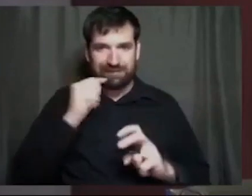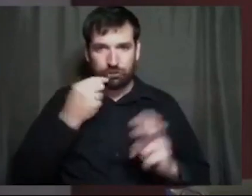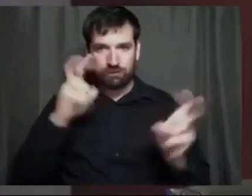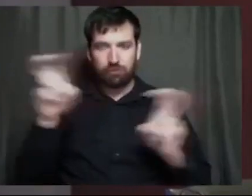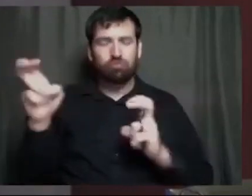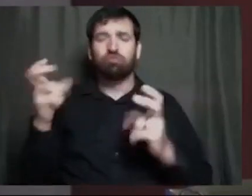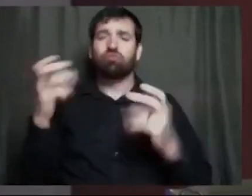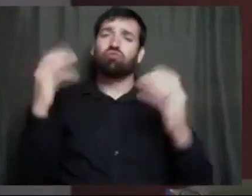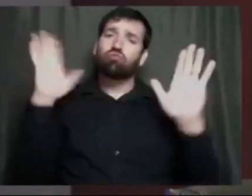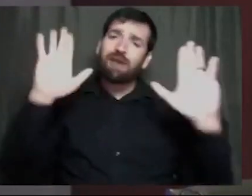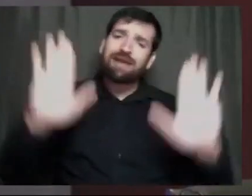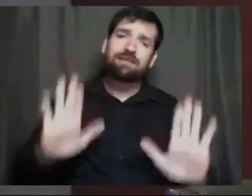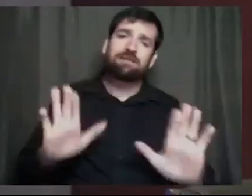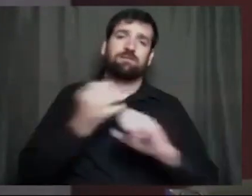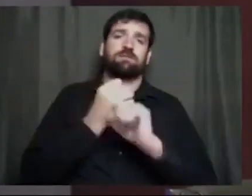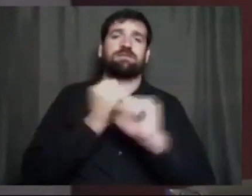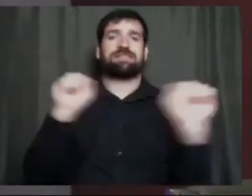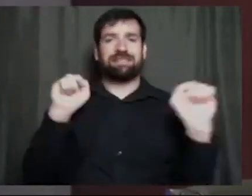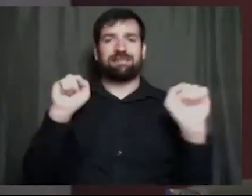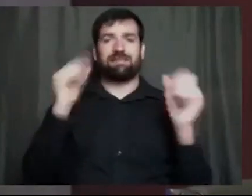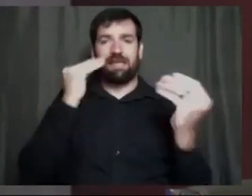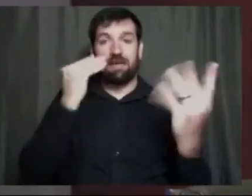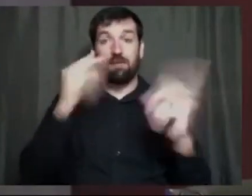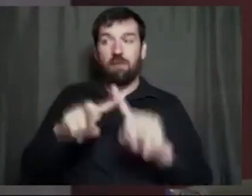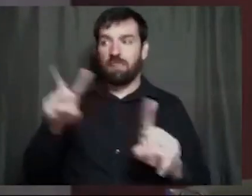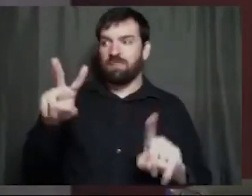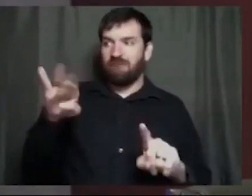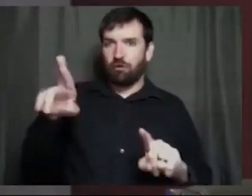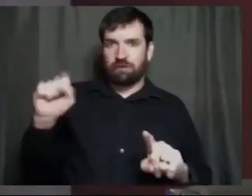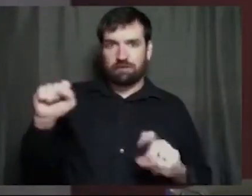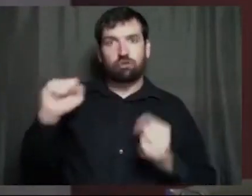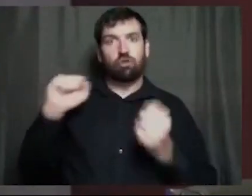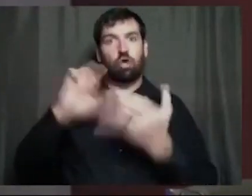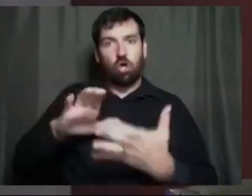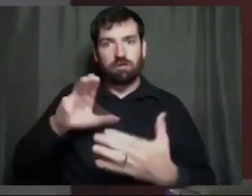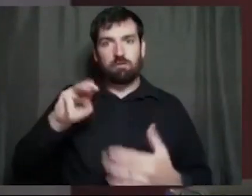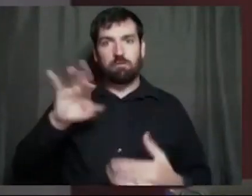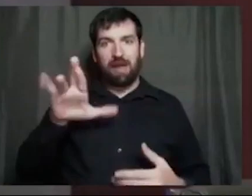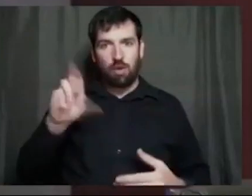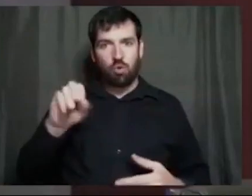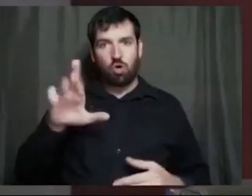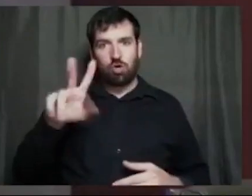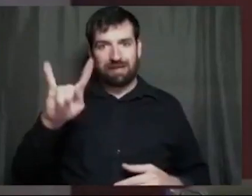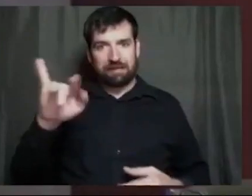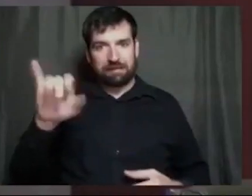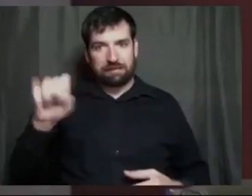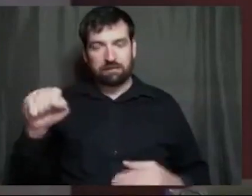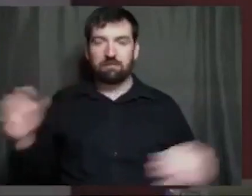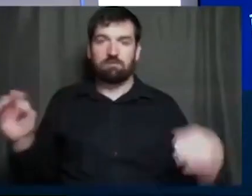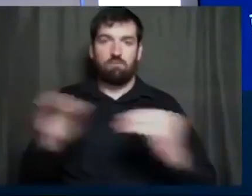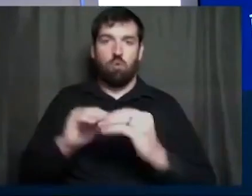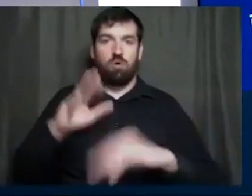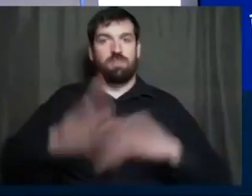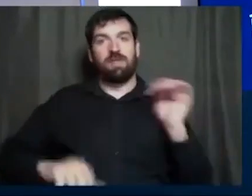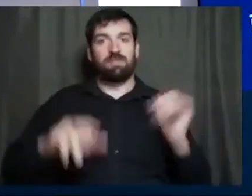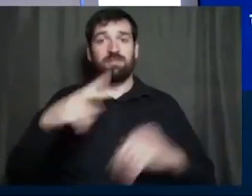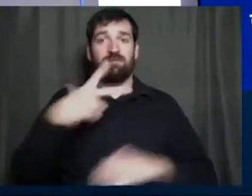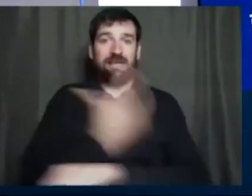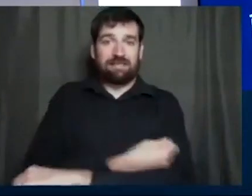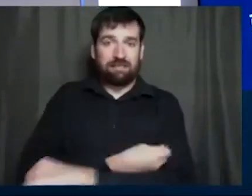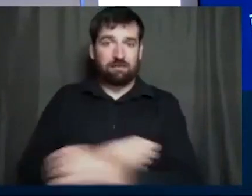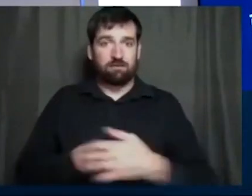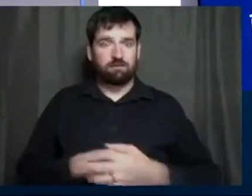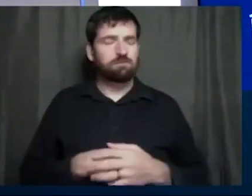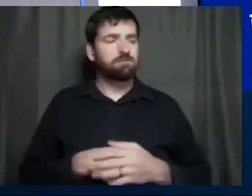we know that the virus does. The virus causes myocarditis at a far greater rate than the vaccine does. I want to ask you to expand a little